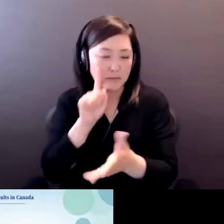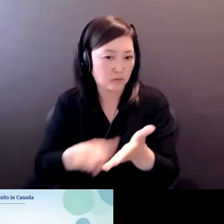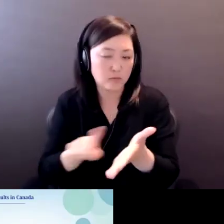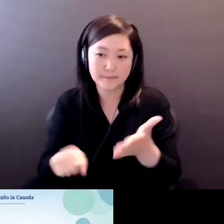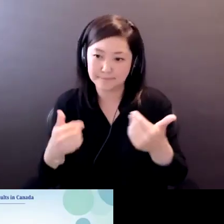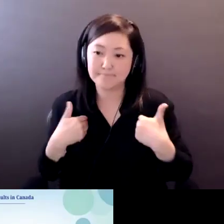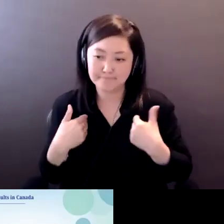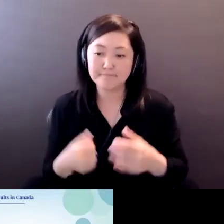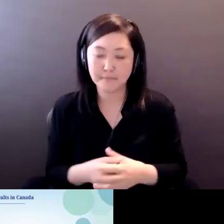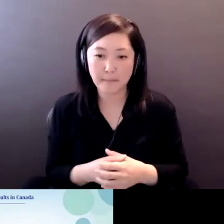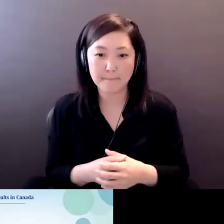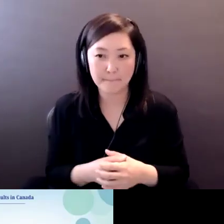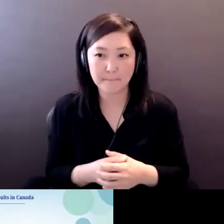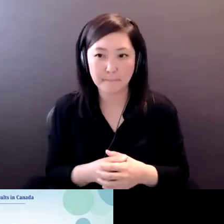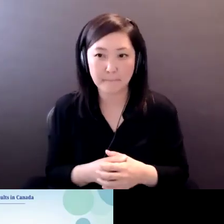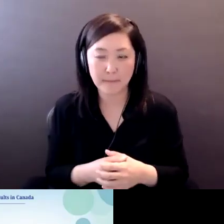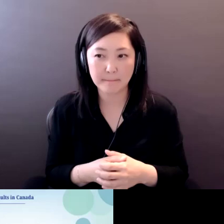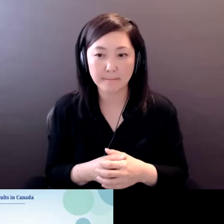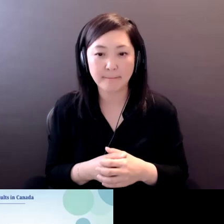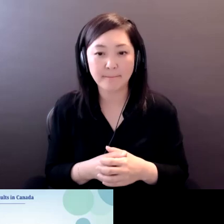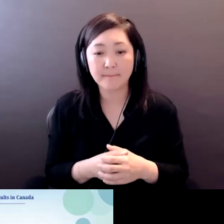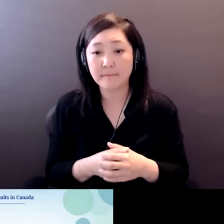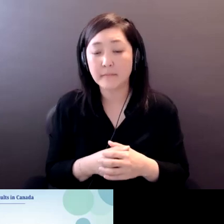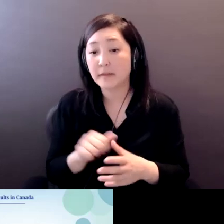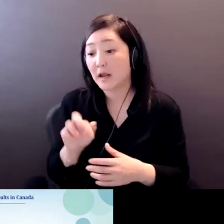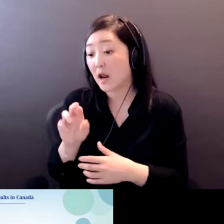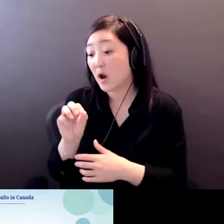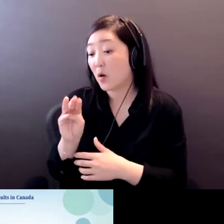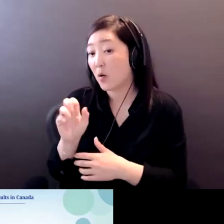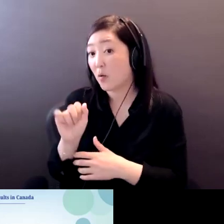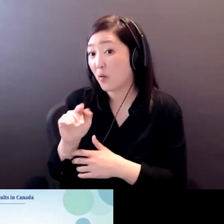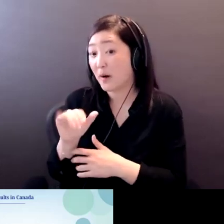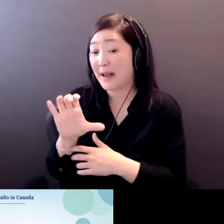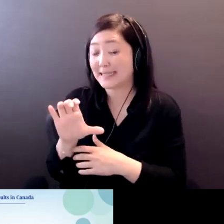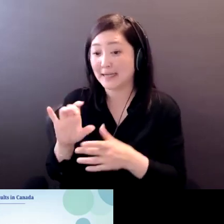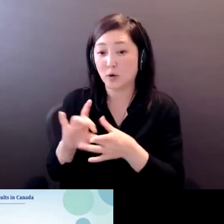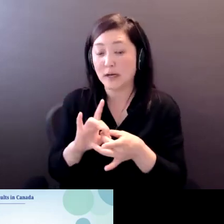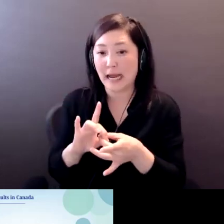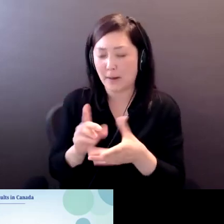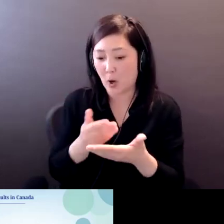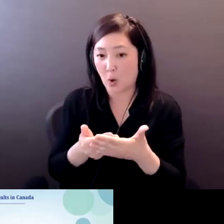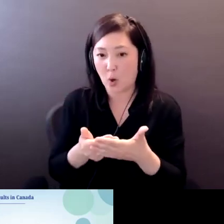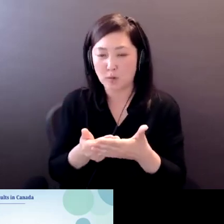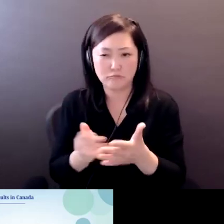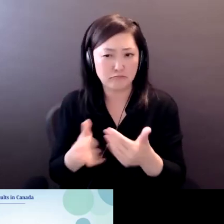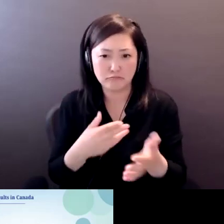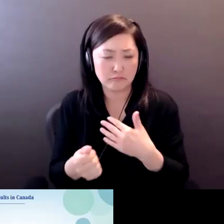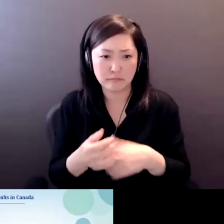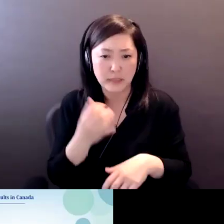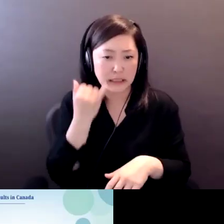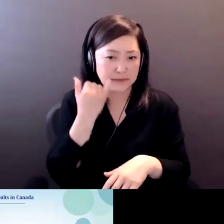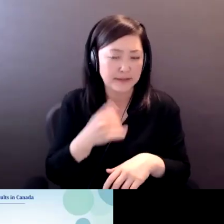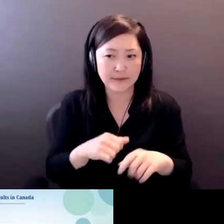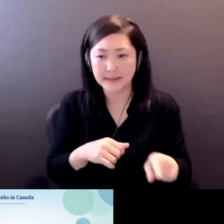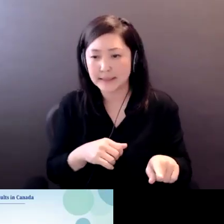it's I guess the nature of the romantic relationship, regardless of kind of who's involved in,